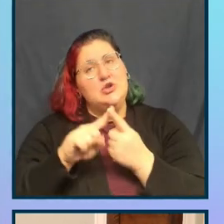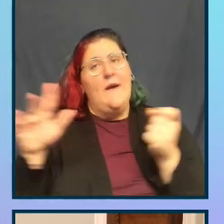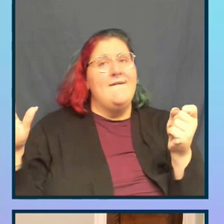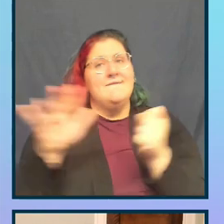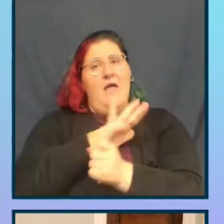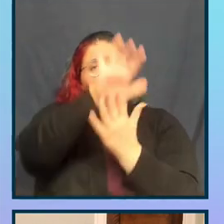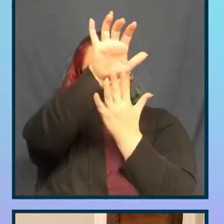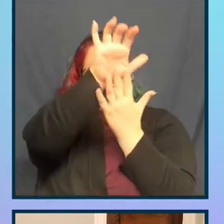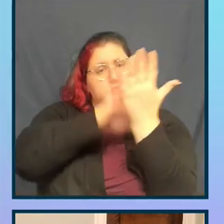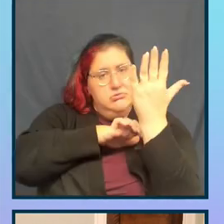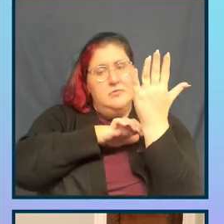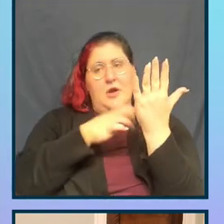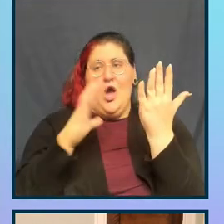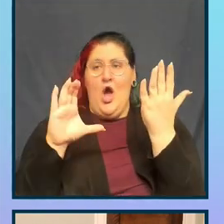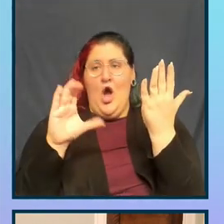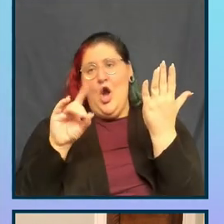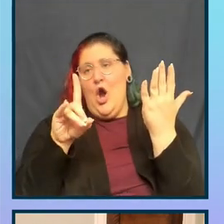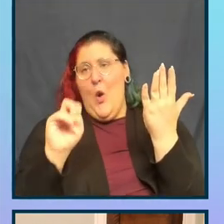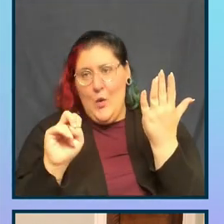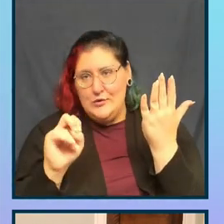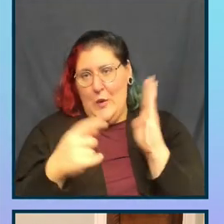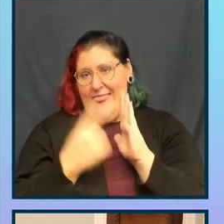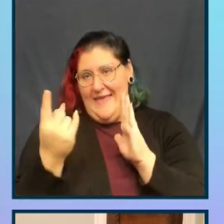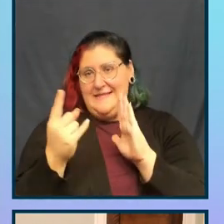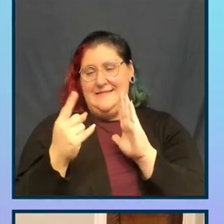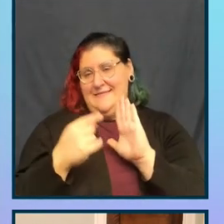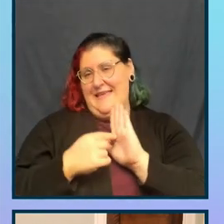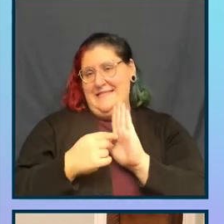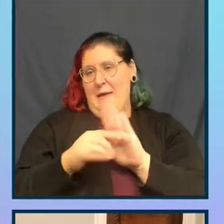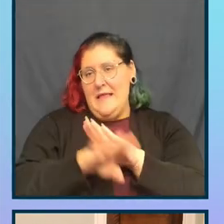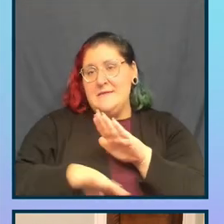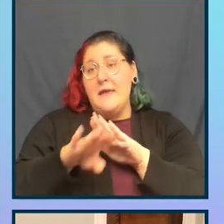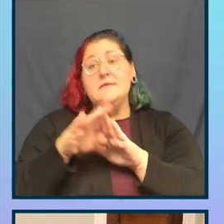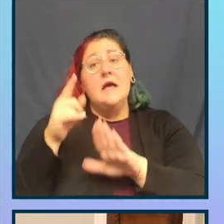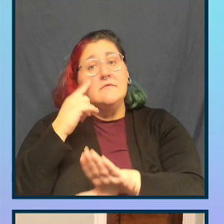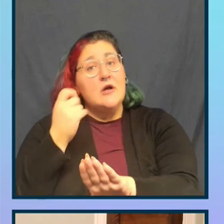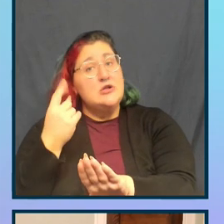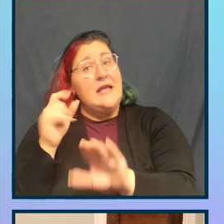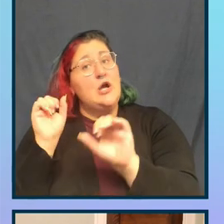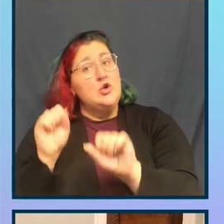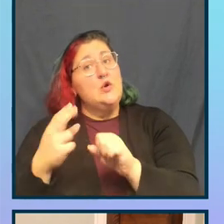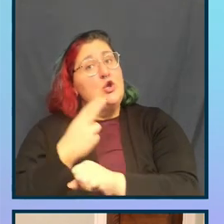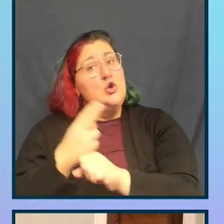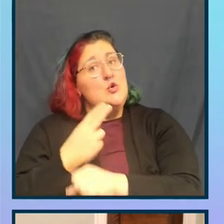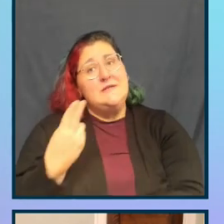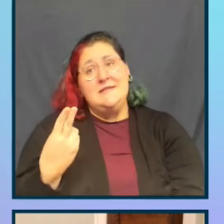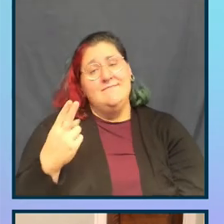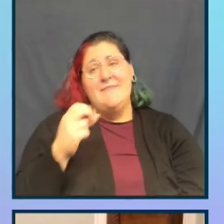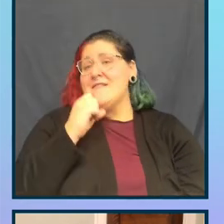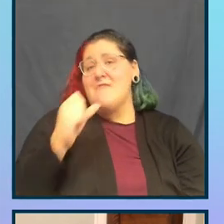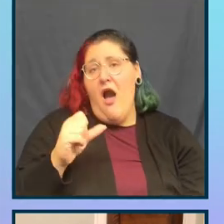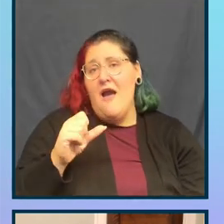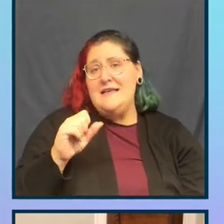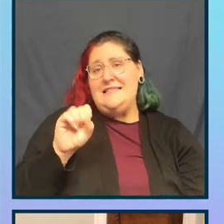you can write non-semantic HTML that will come across in a web browser. You can write non-semantic